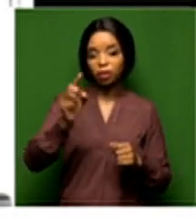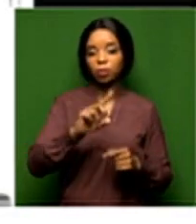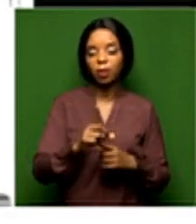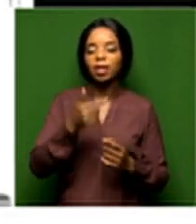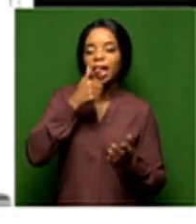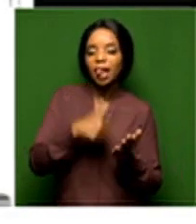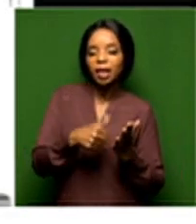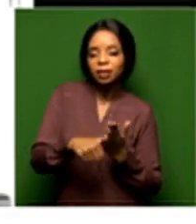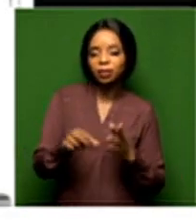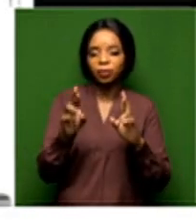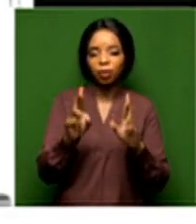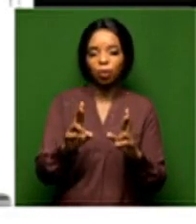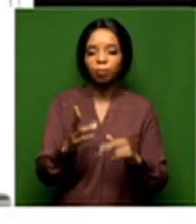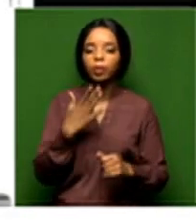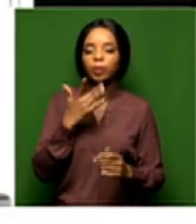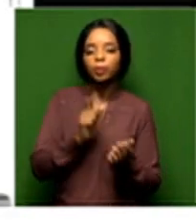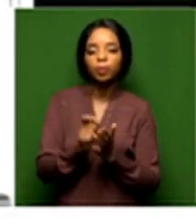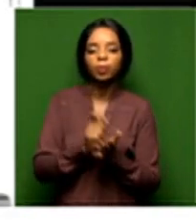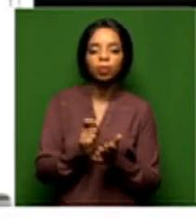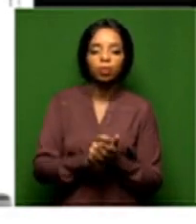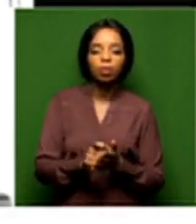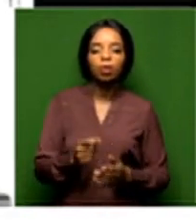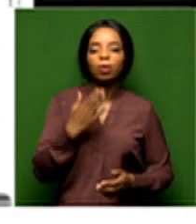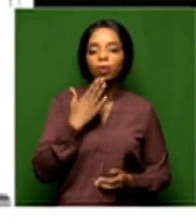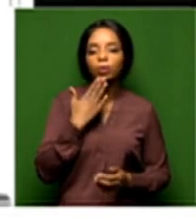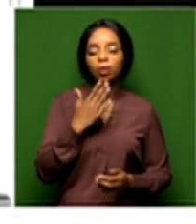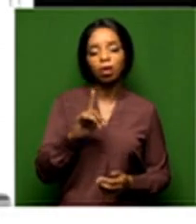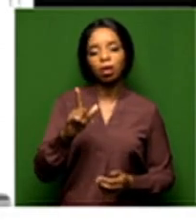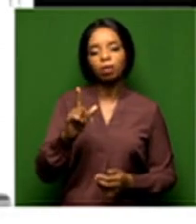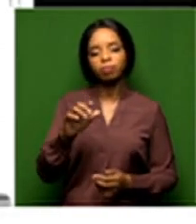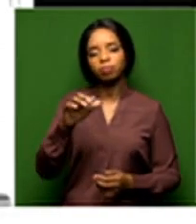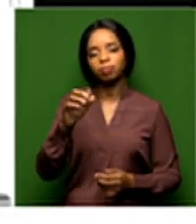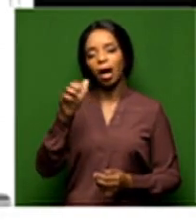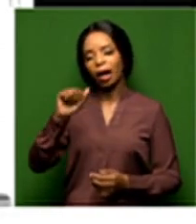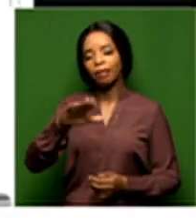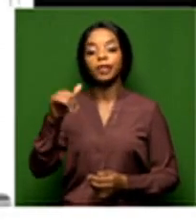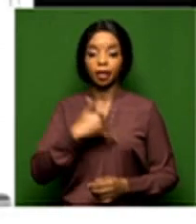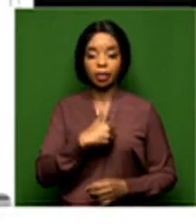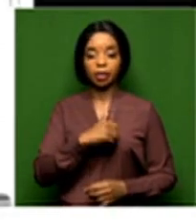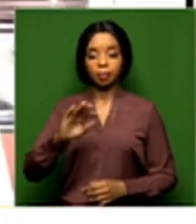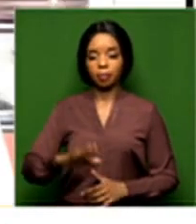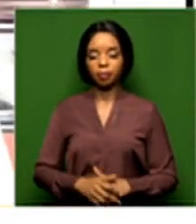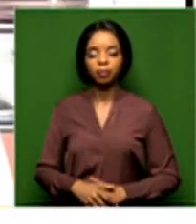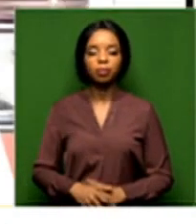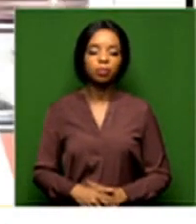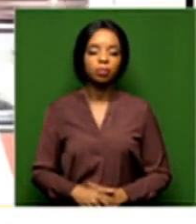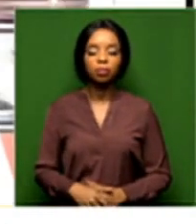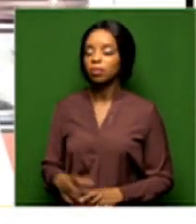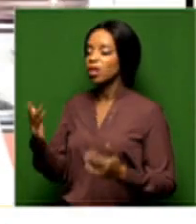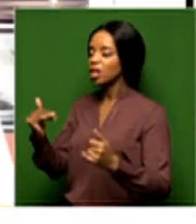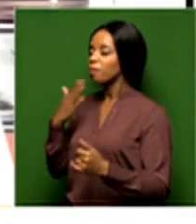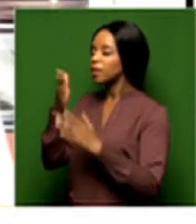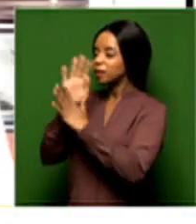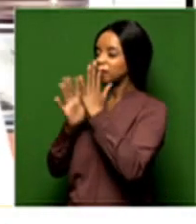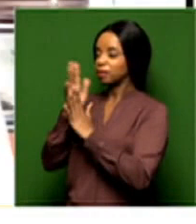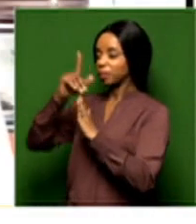of Hope by Mr. Vus Africa. That's going to be the opening film on the 25th of September. Uh-huh. Now, do paint a picture for us, if